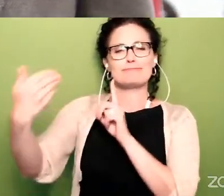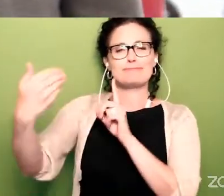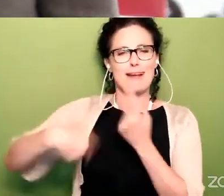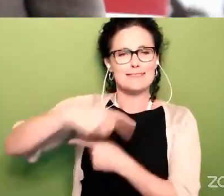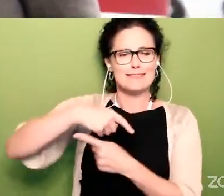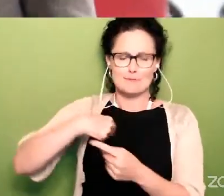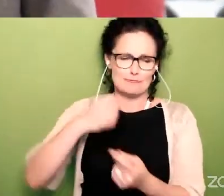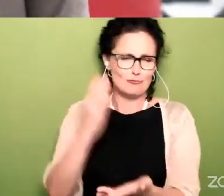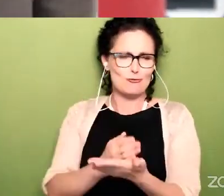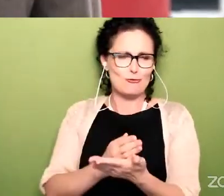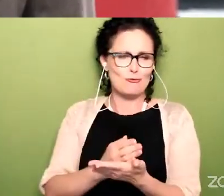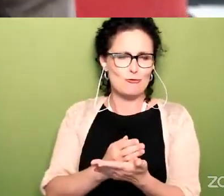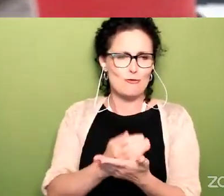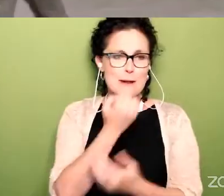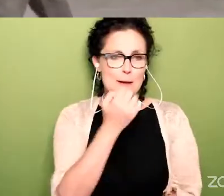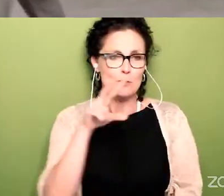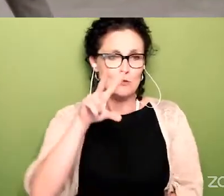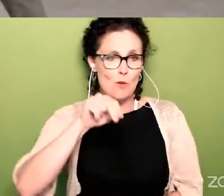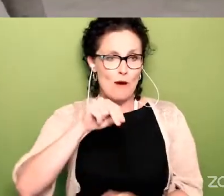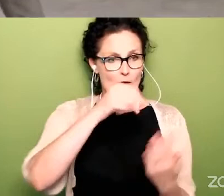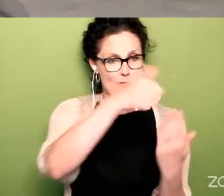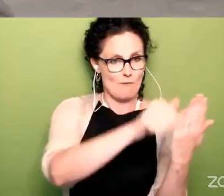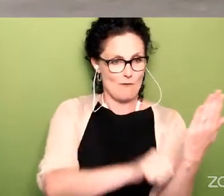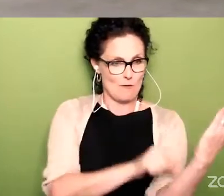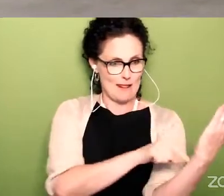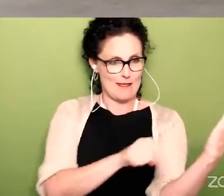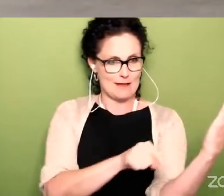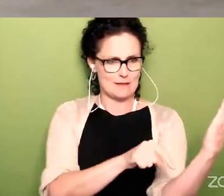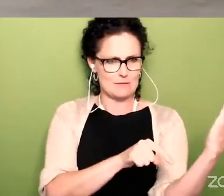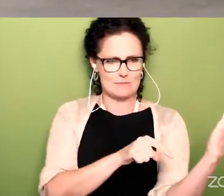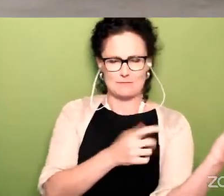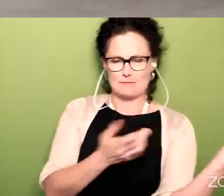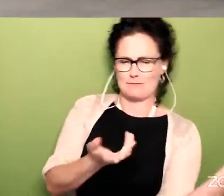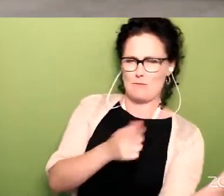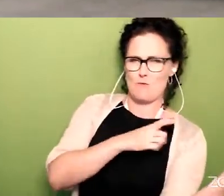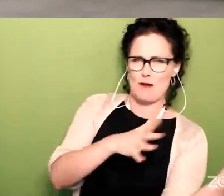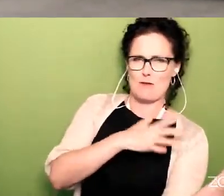faith. My mother-in-law is very clever.